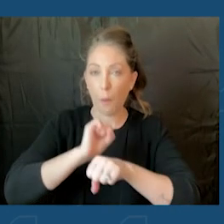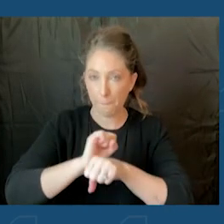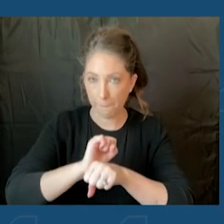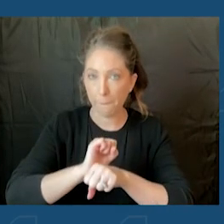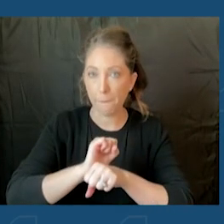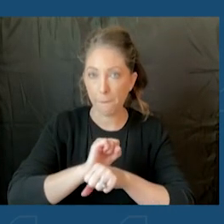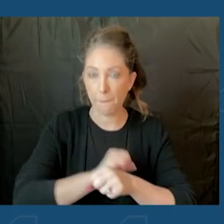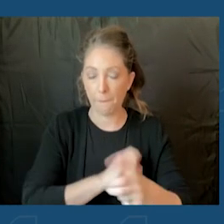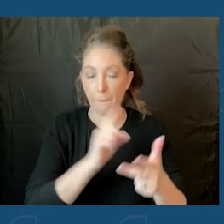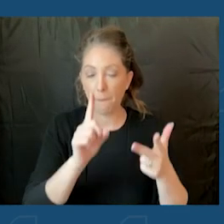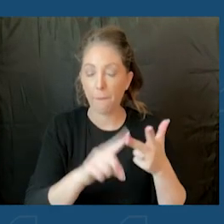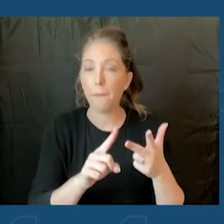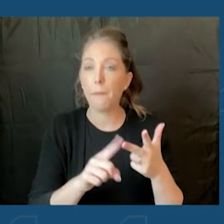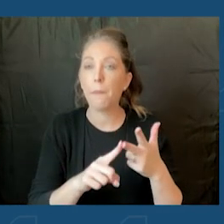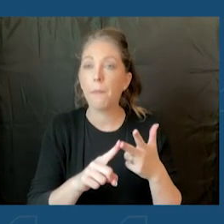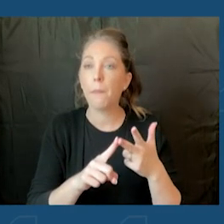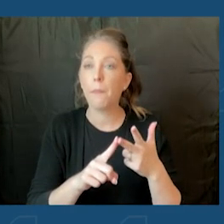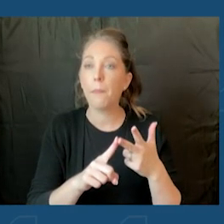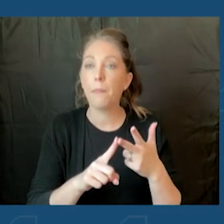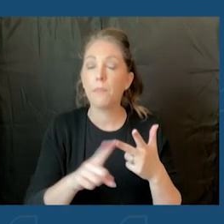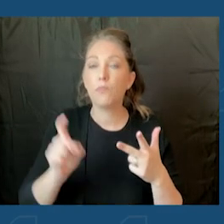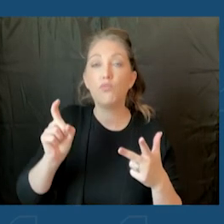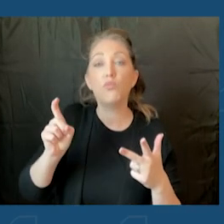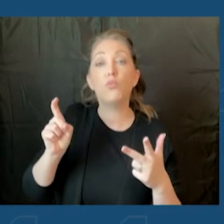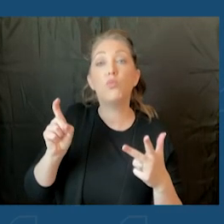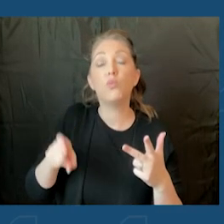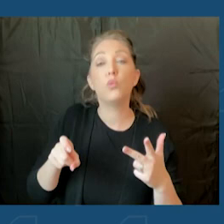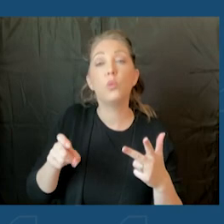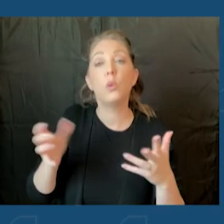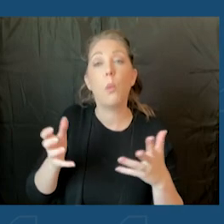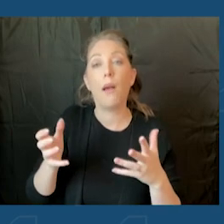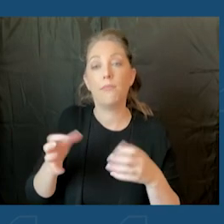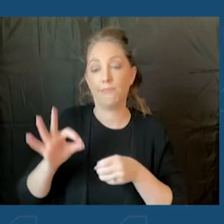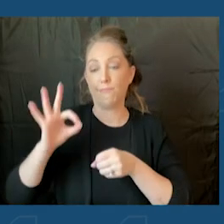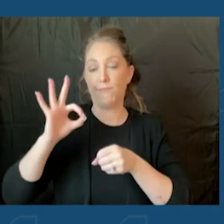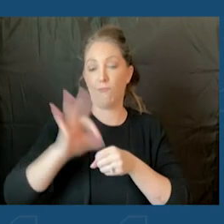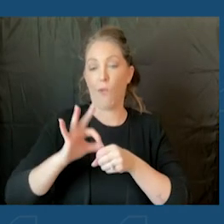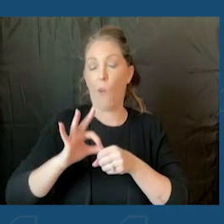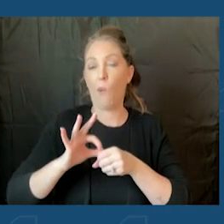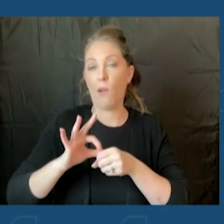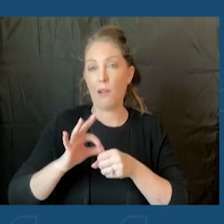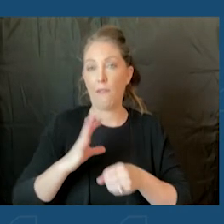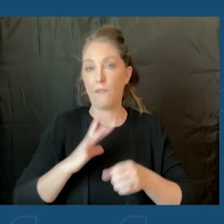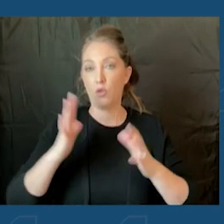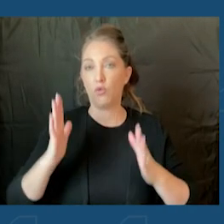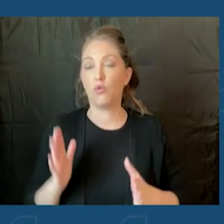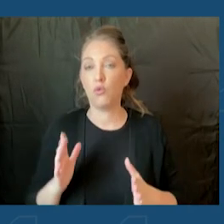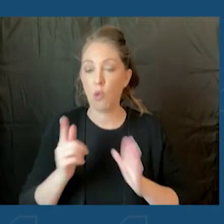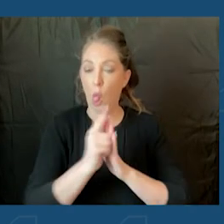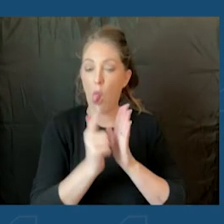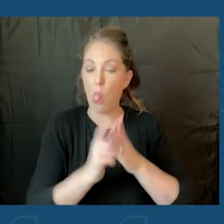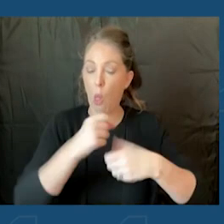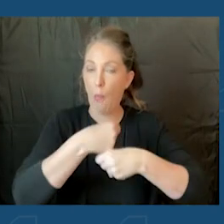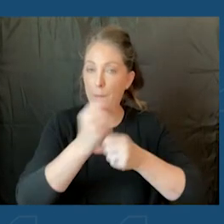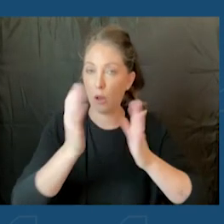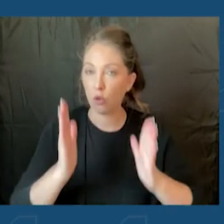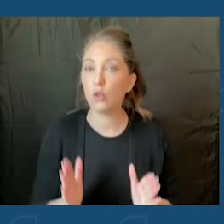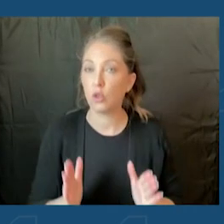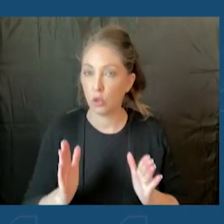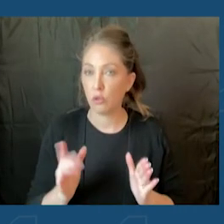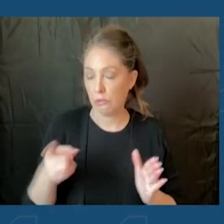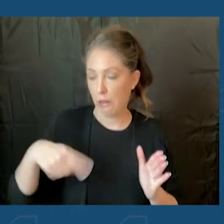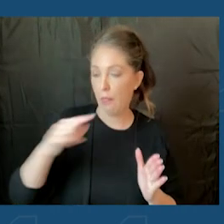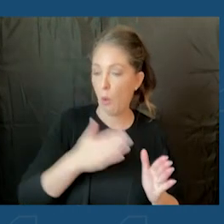And you also need elected officials, lawmakers, that are willing to take